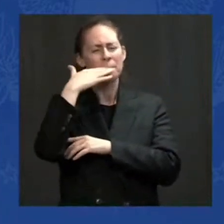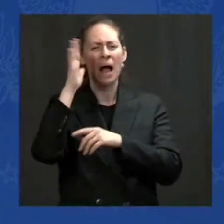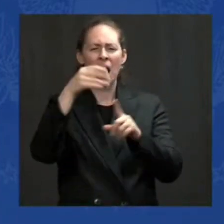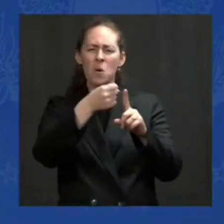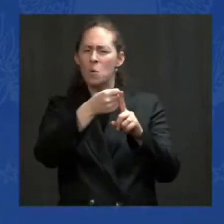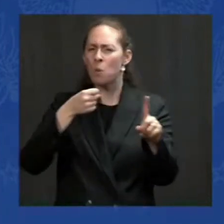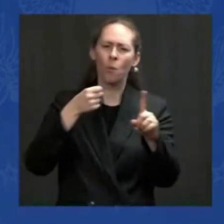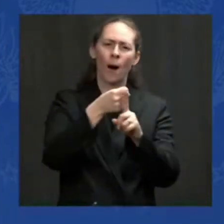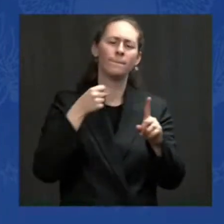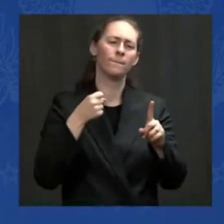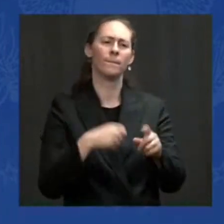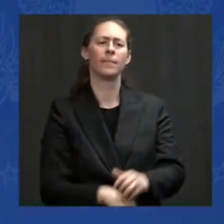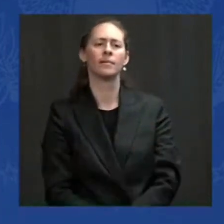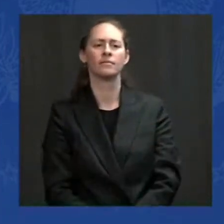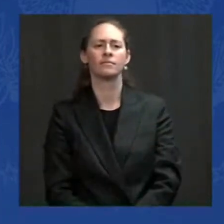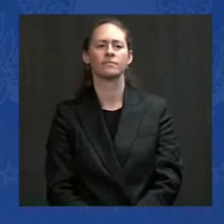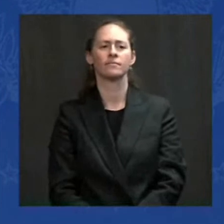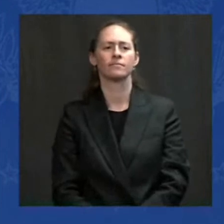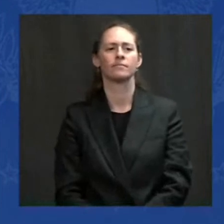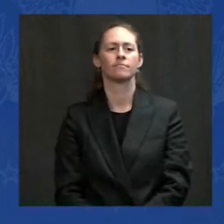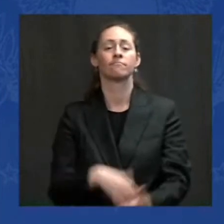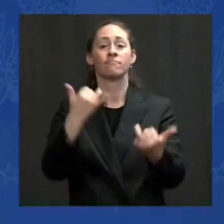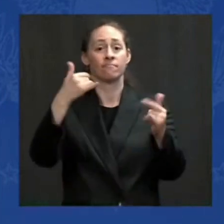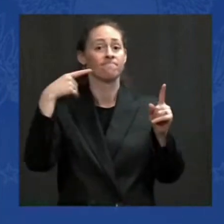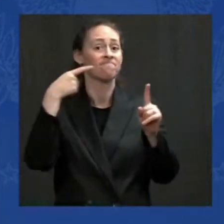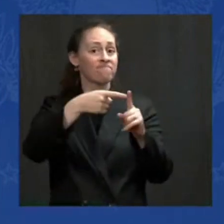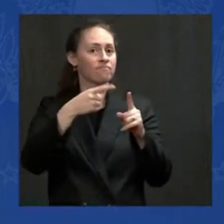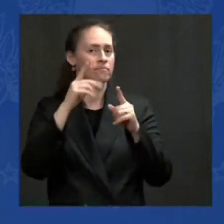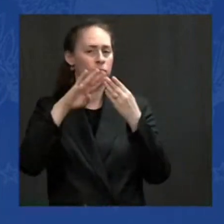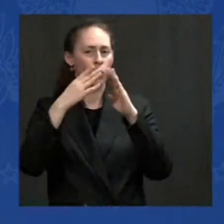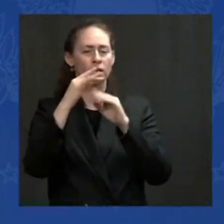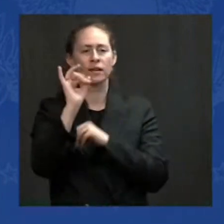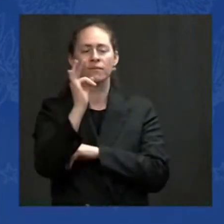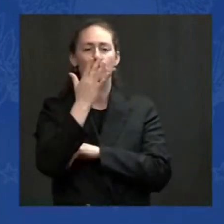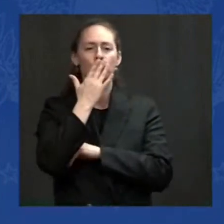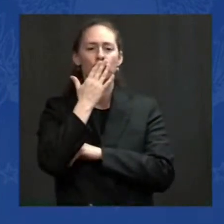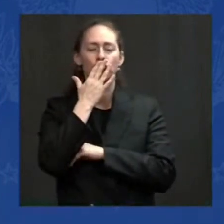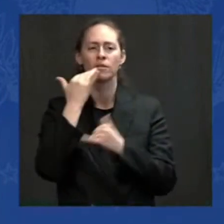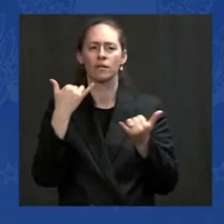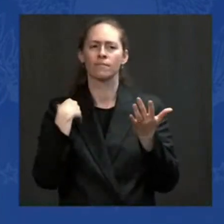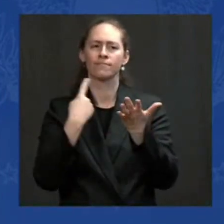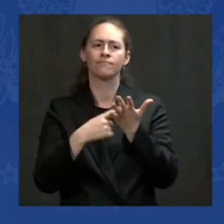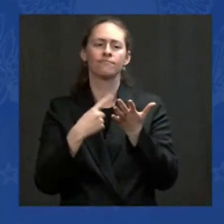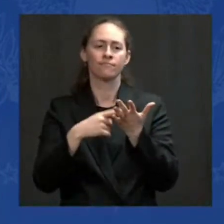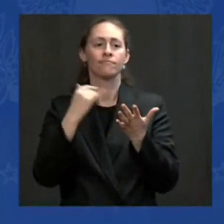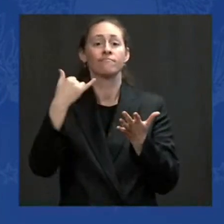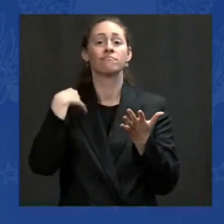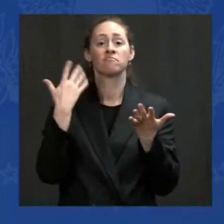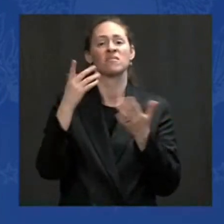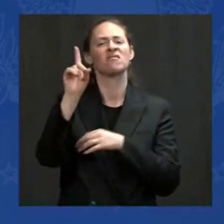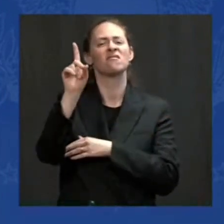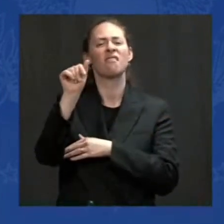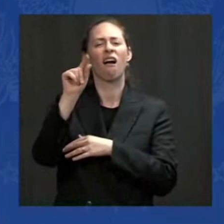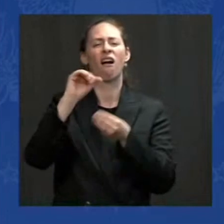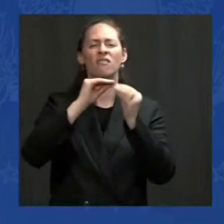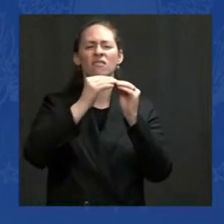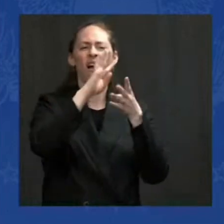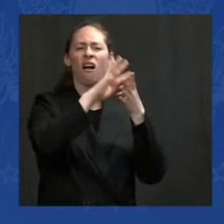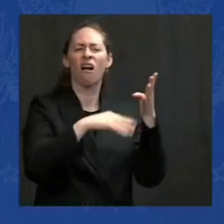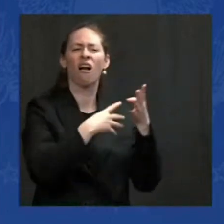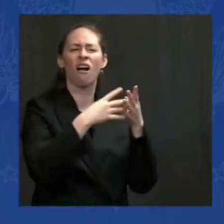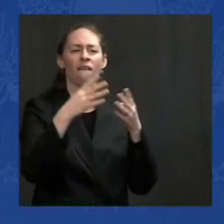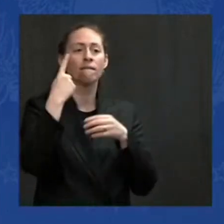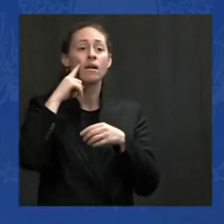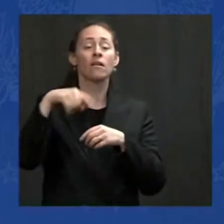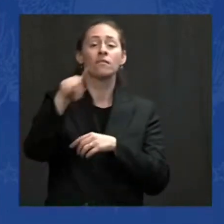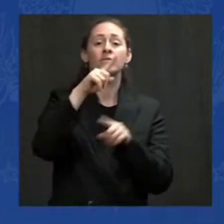focus today on communities of color. So when we consider the data that we have on race and ethnicity, and of